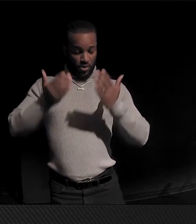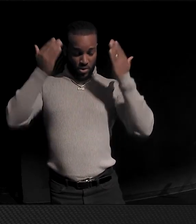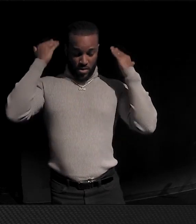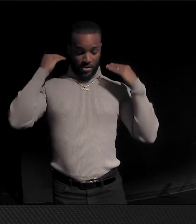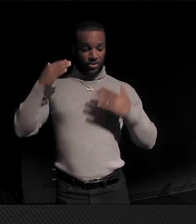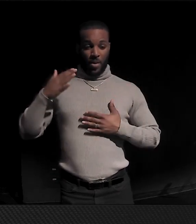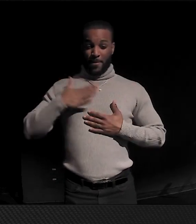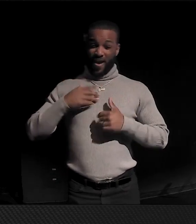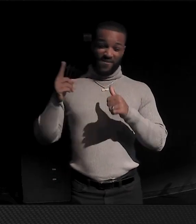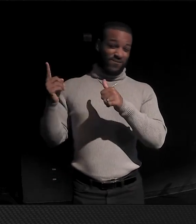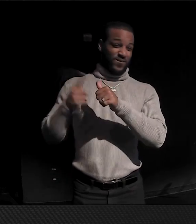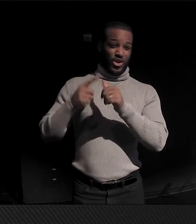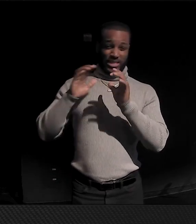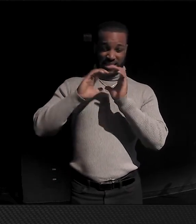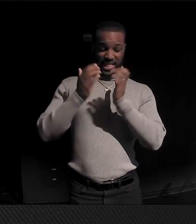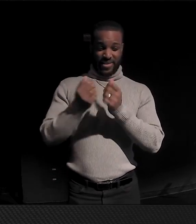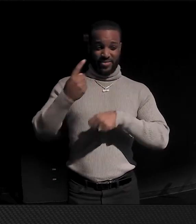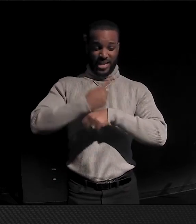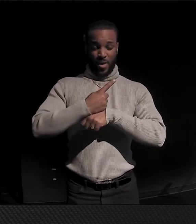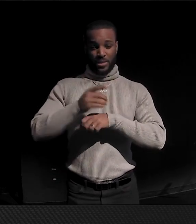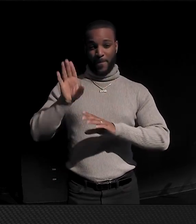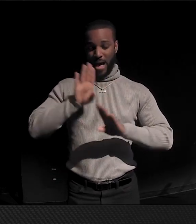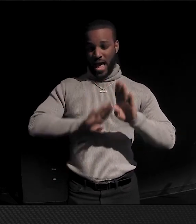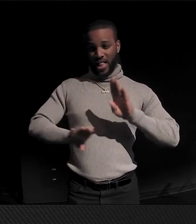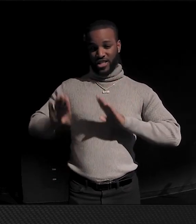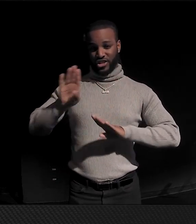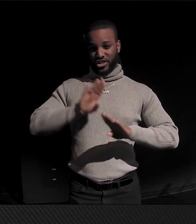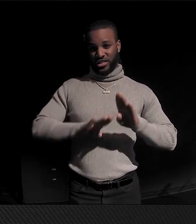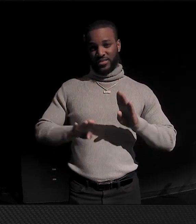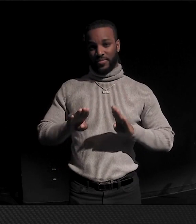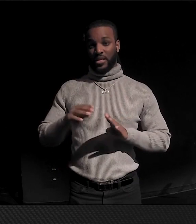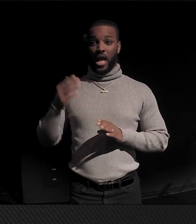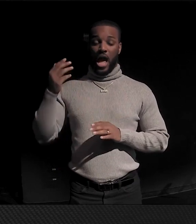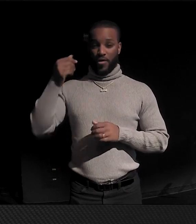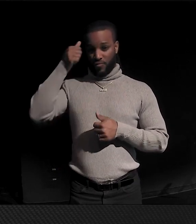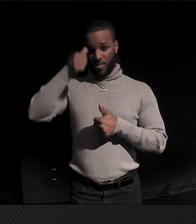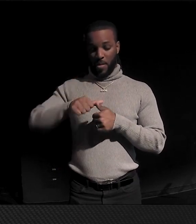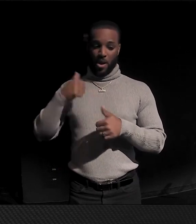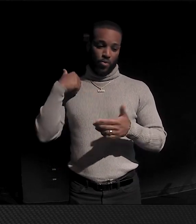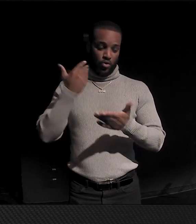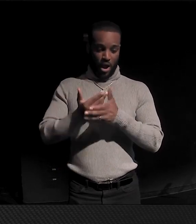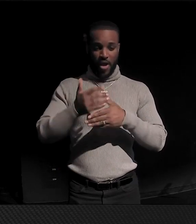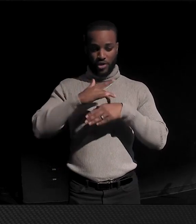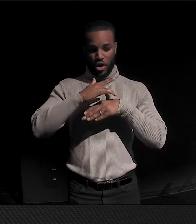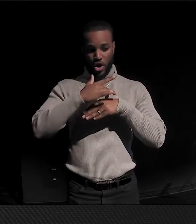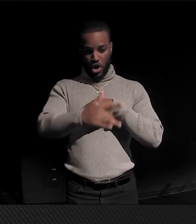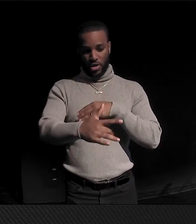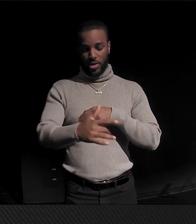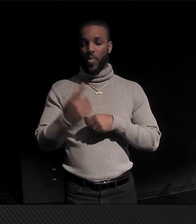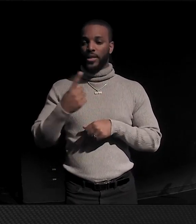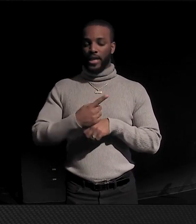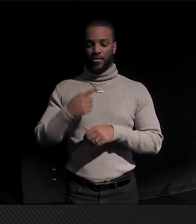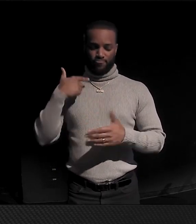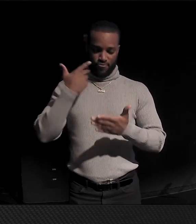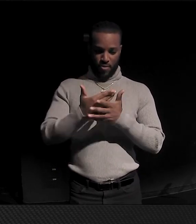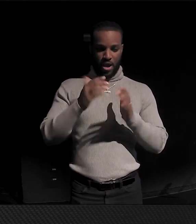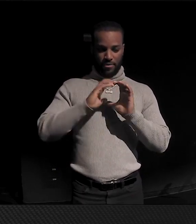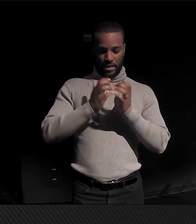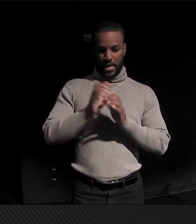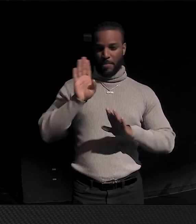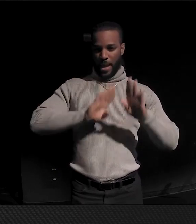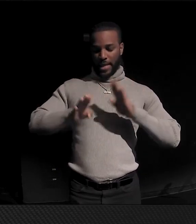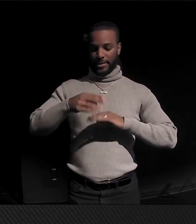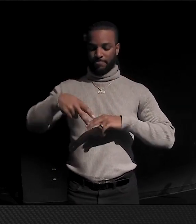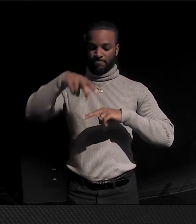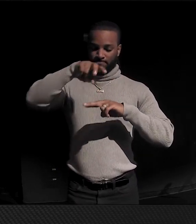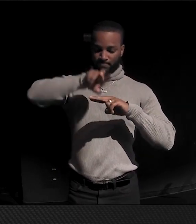day was biology. I always used to get there early, and one day, as I sat there waiting for class to